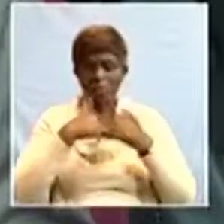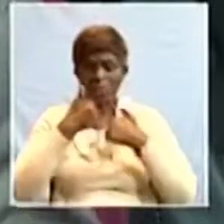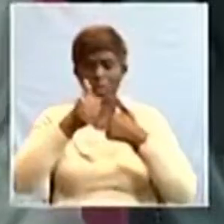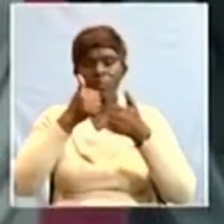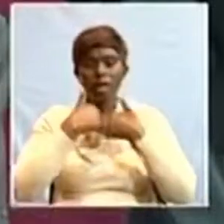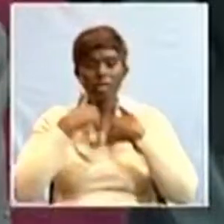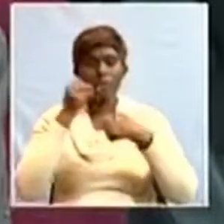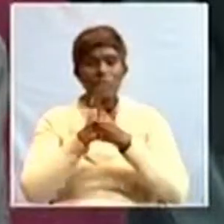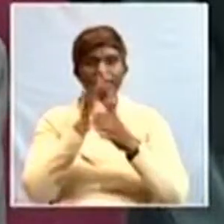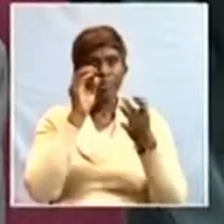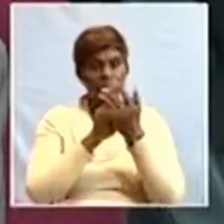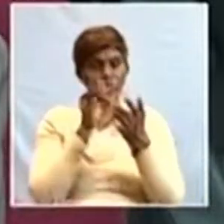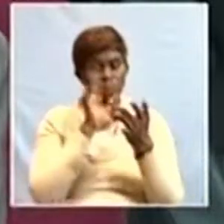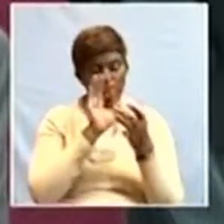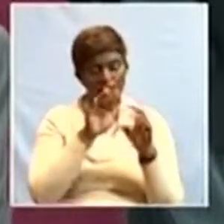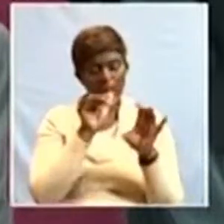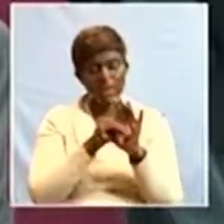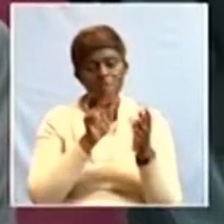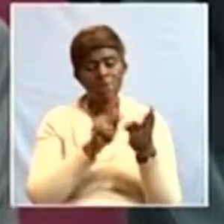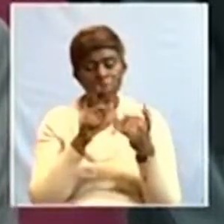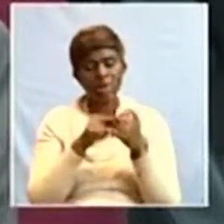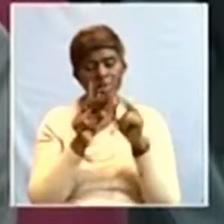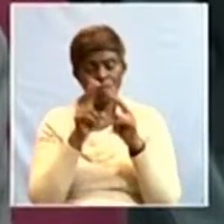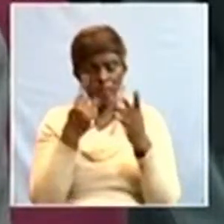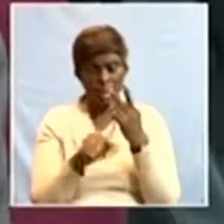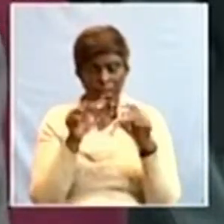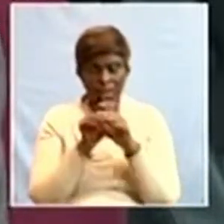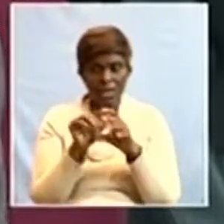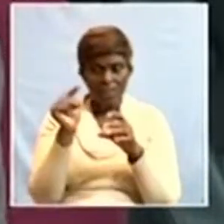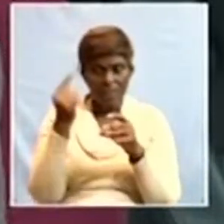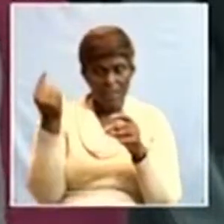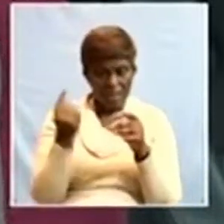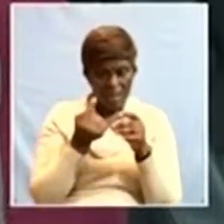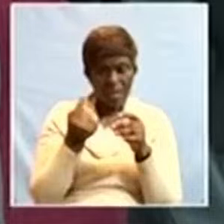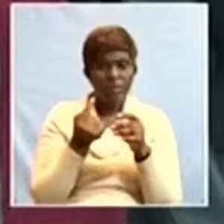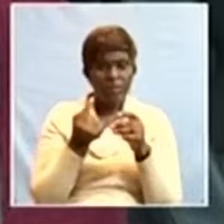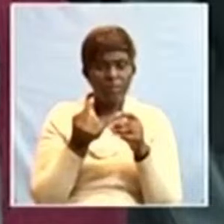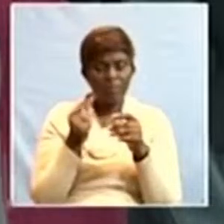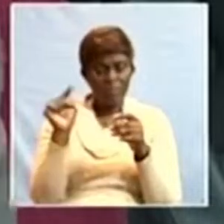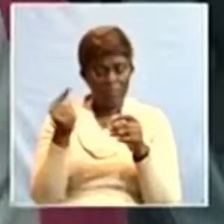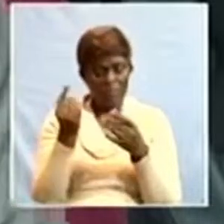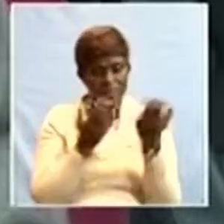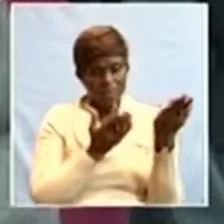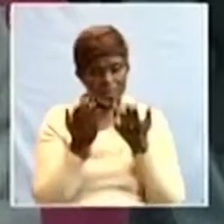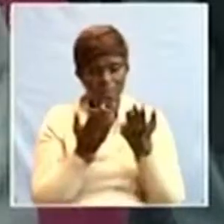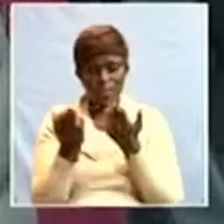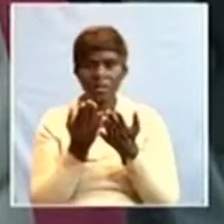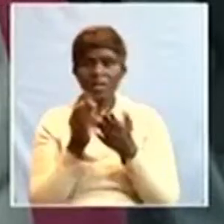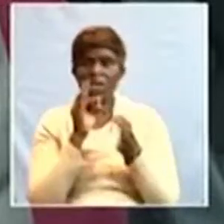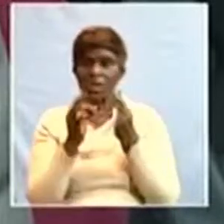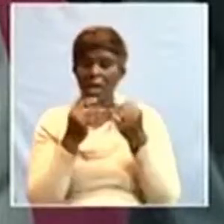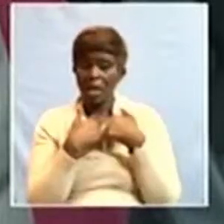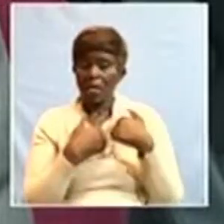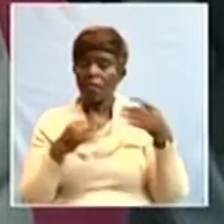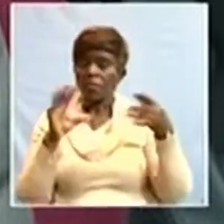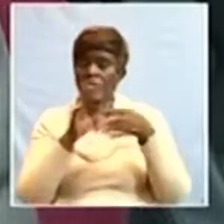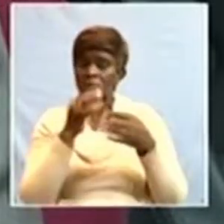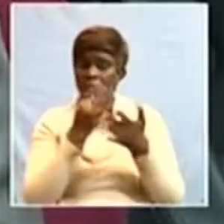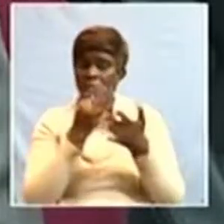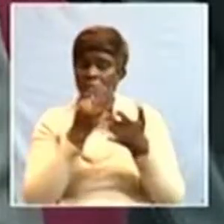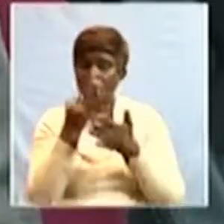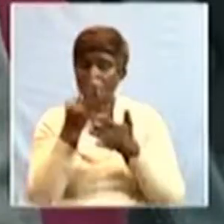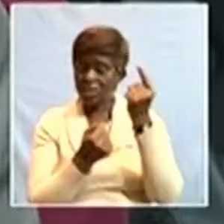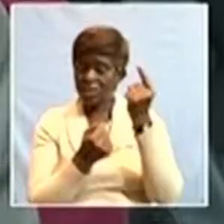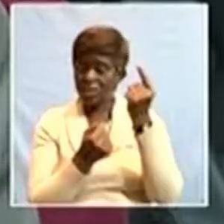been put on a program. So it's on a first come first serve basis. If they are joining FSP